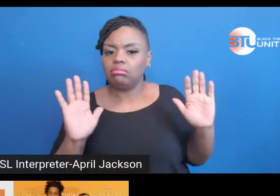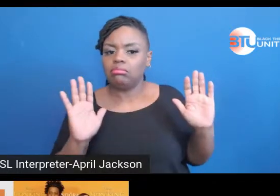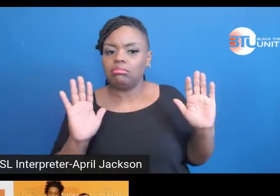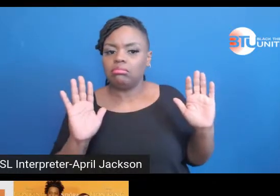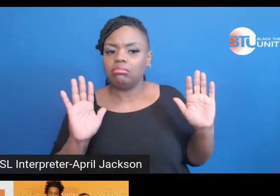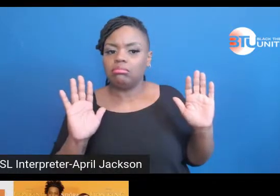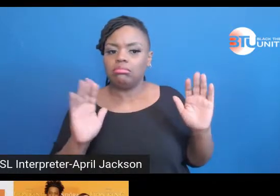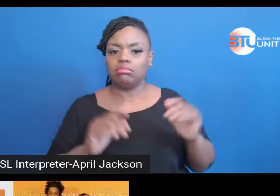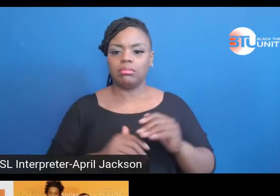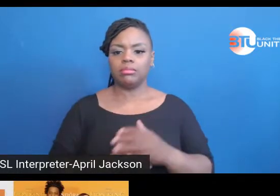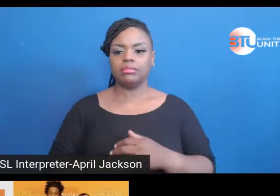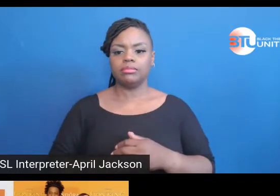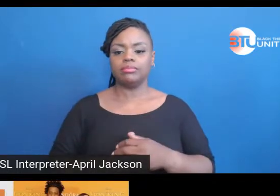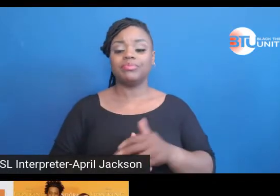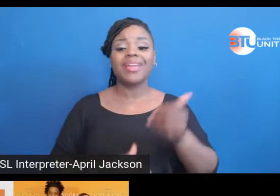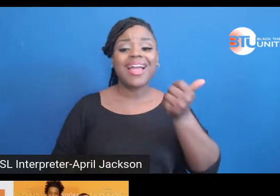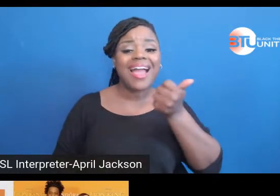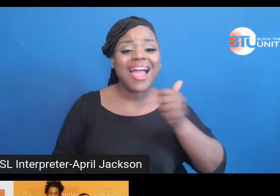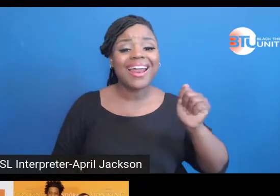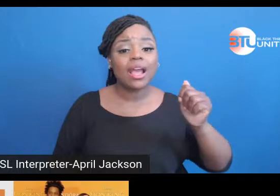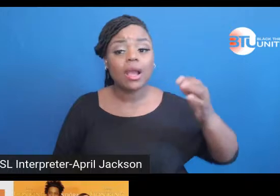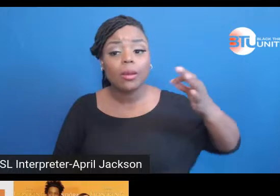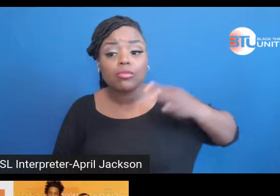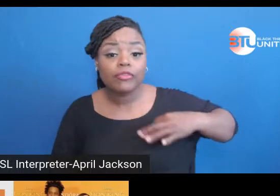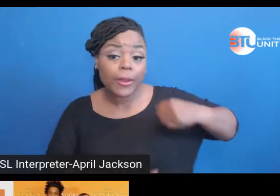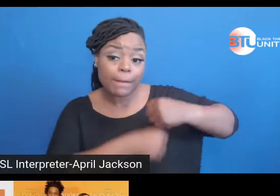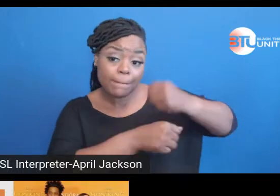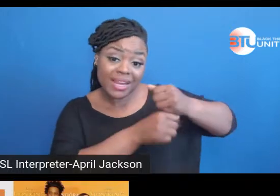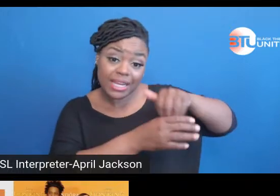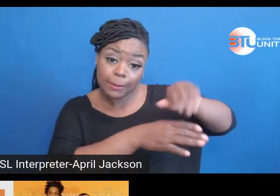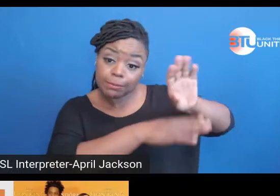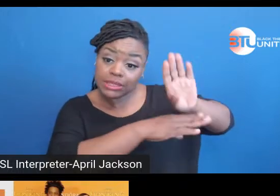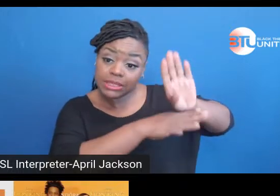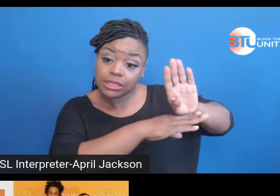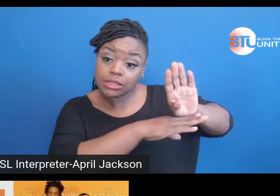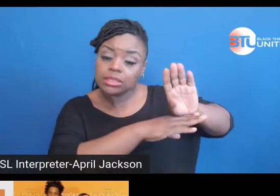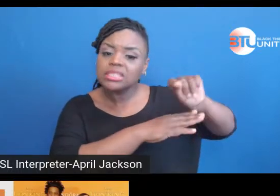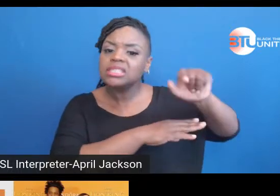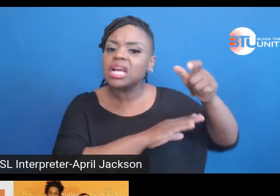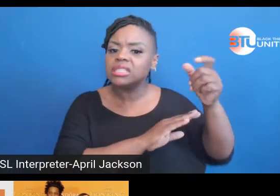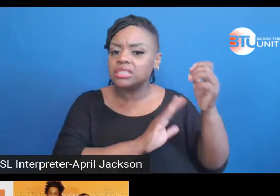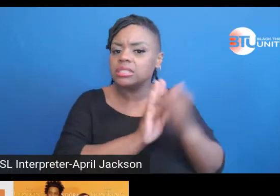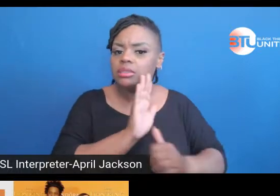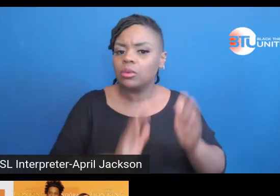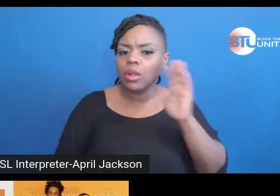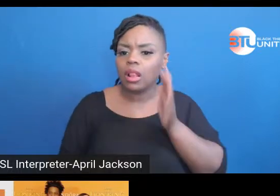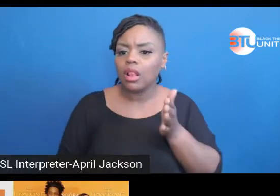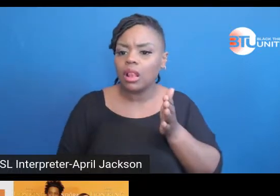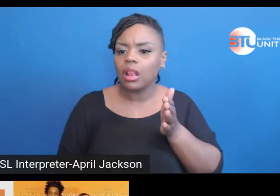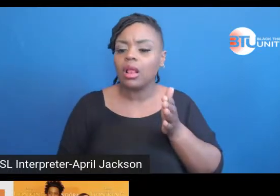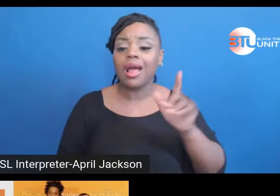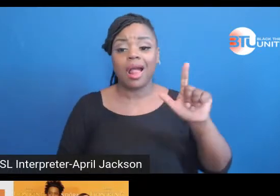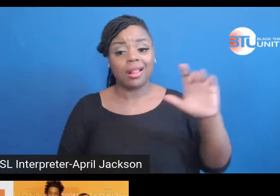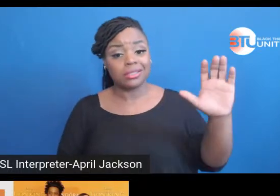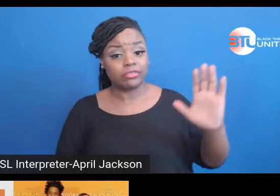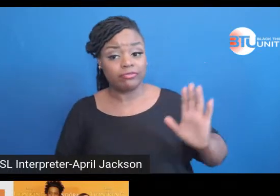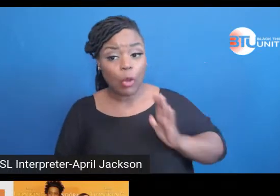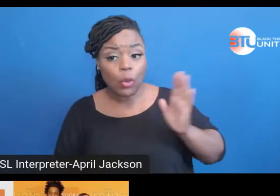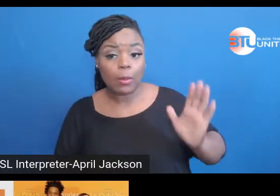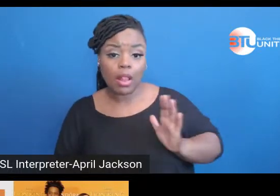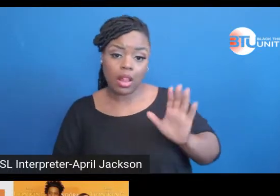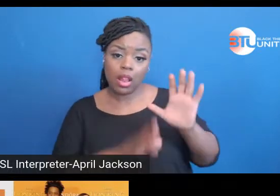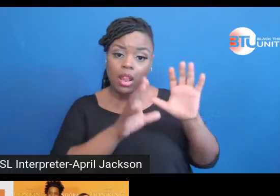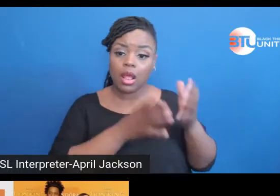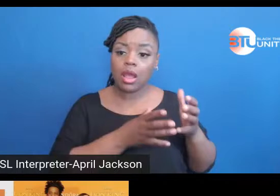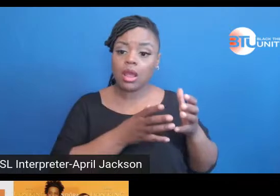profits you make in the business. An LLC, even though it's a formal entity, you're only taxed, your personal